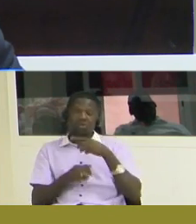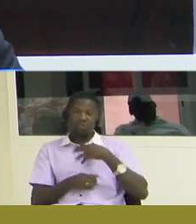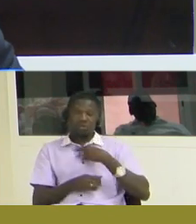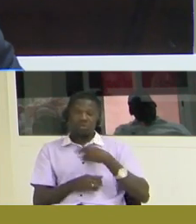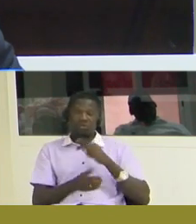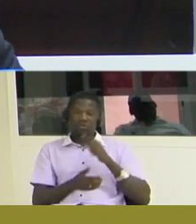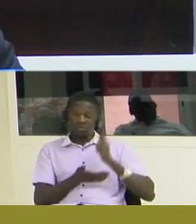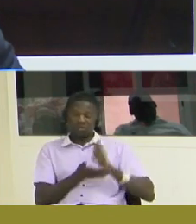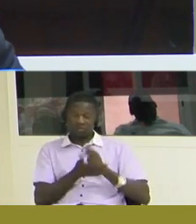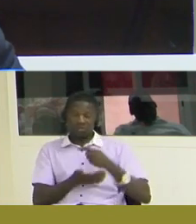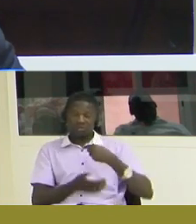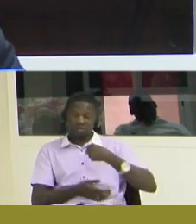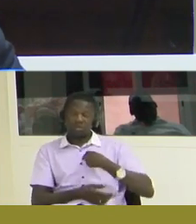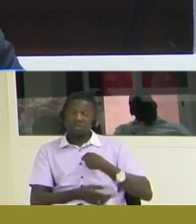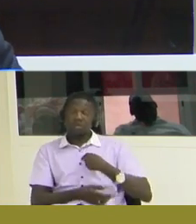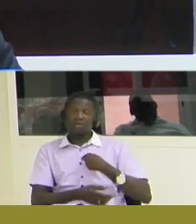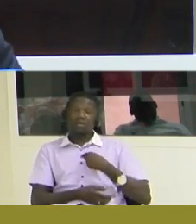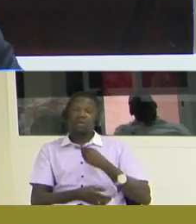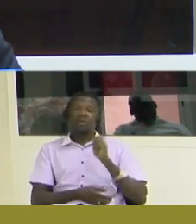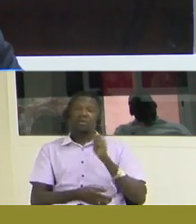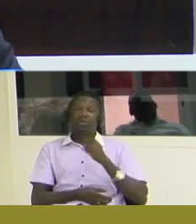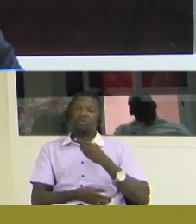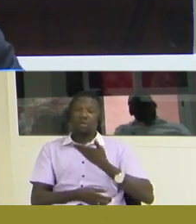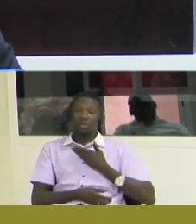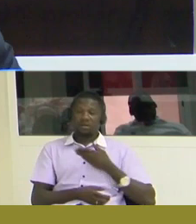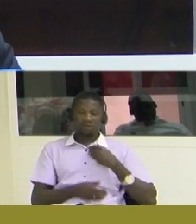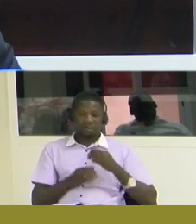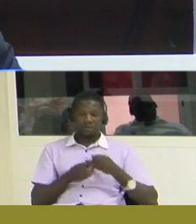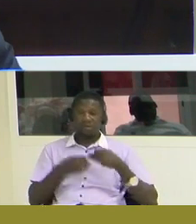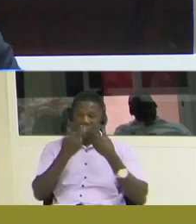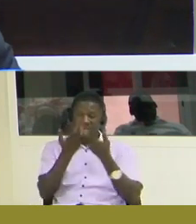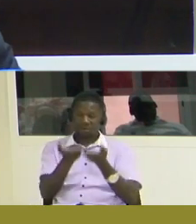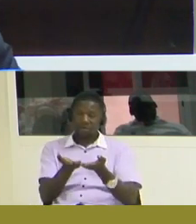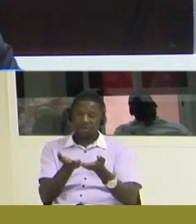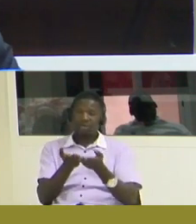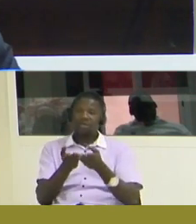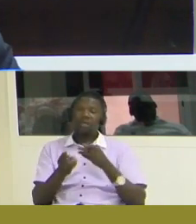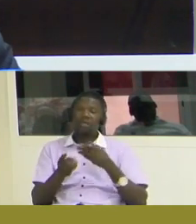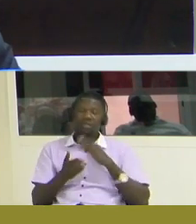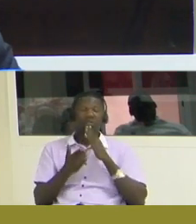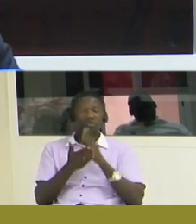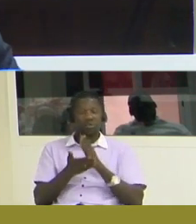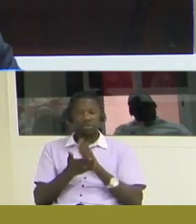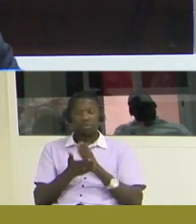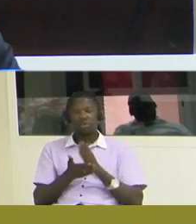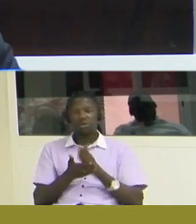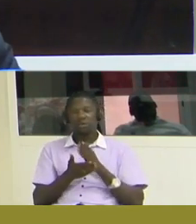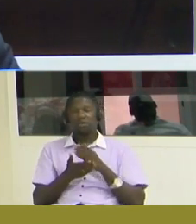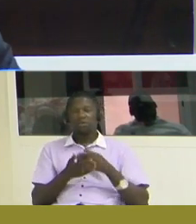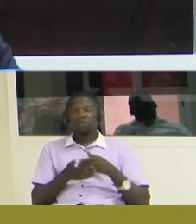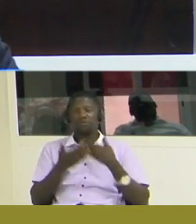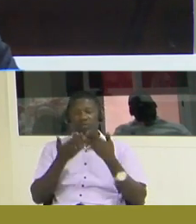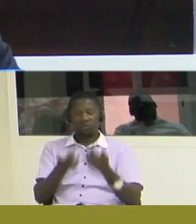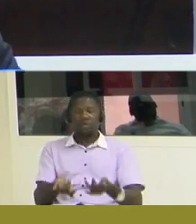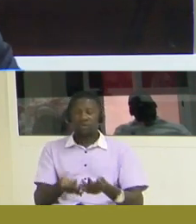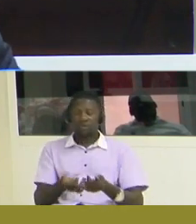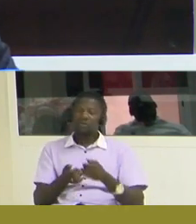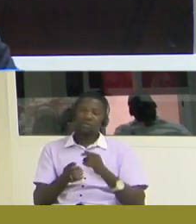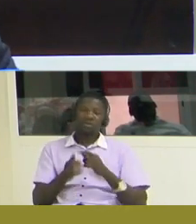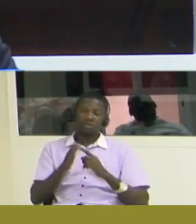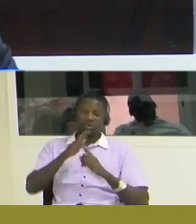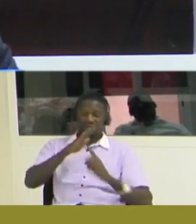confirm to me what I had admitted to and that definitely falls extremely short of